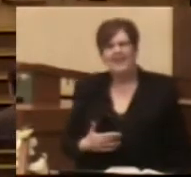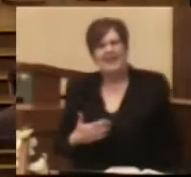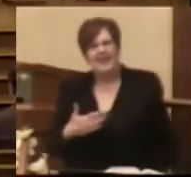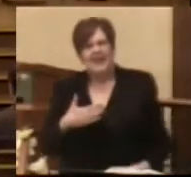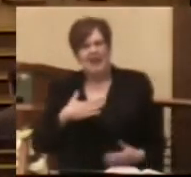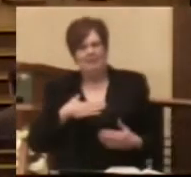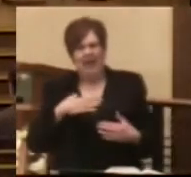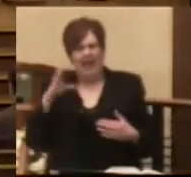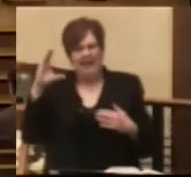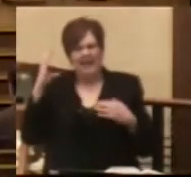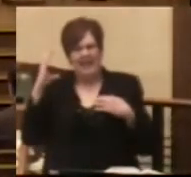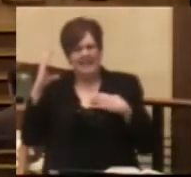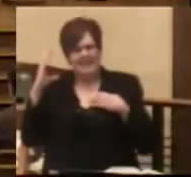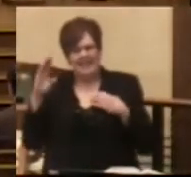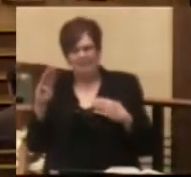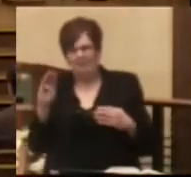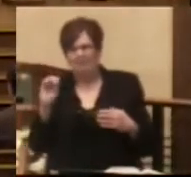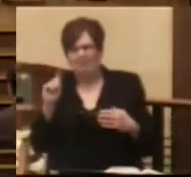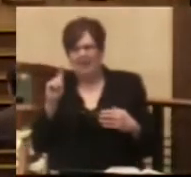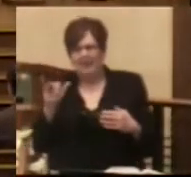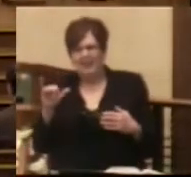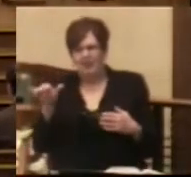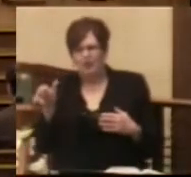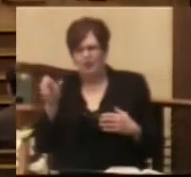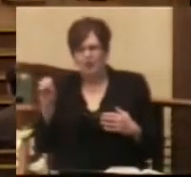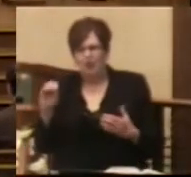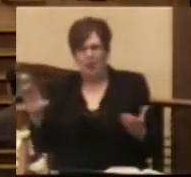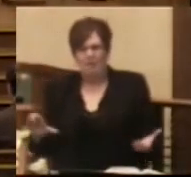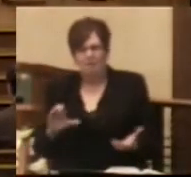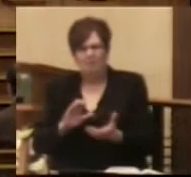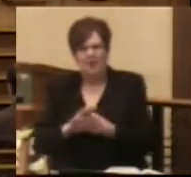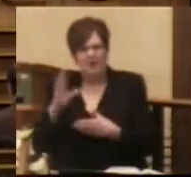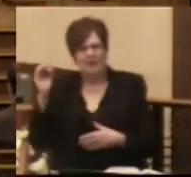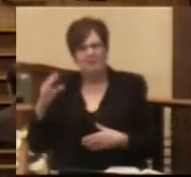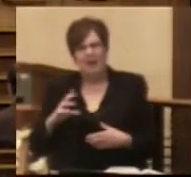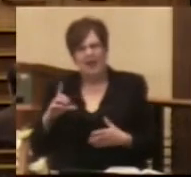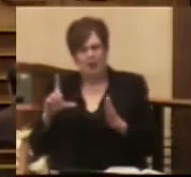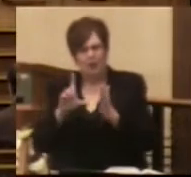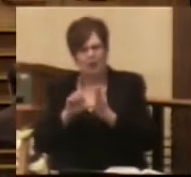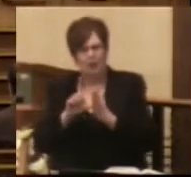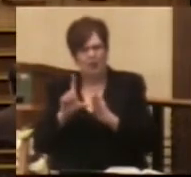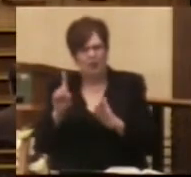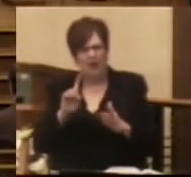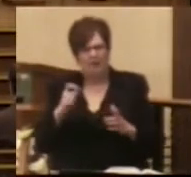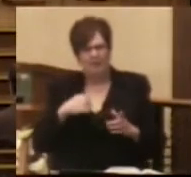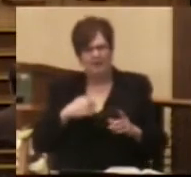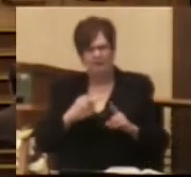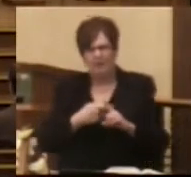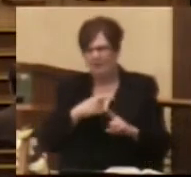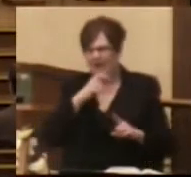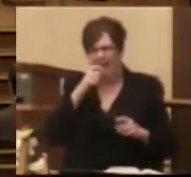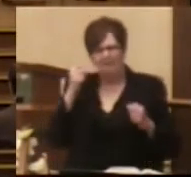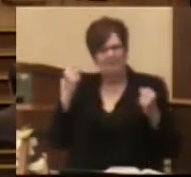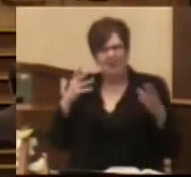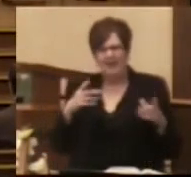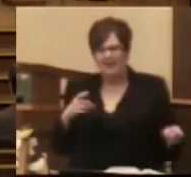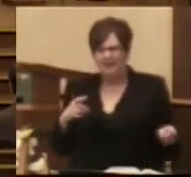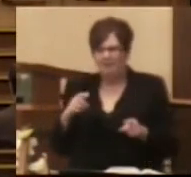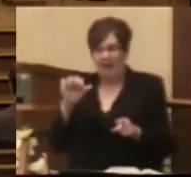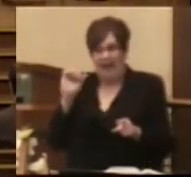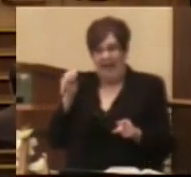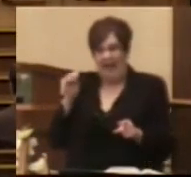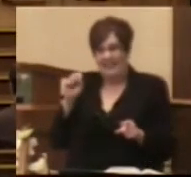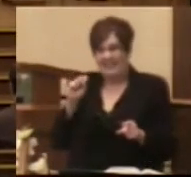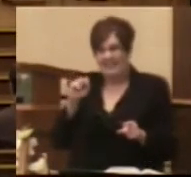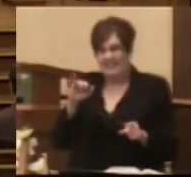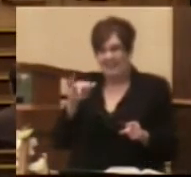My cousin Betty Jo, she married a Lutheran. You know, down where I come from, there aren't many of them. My Aunt Sylvia, she